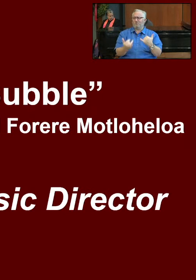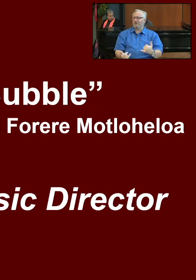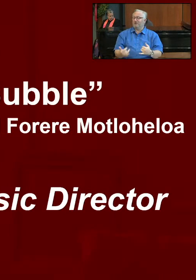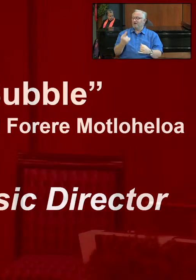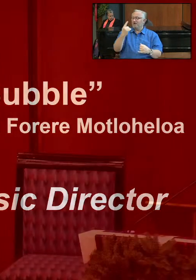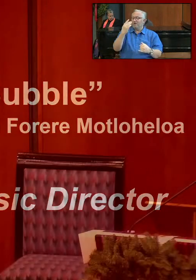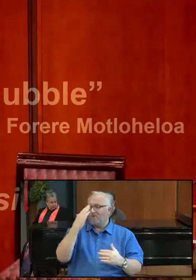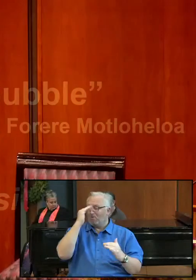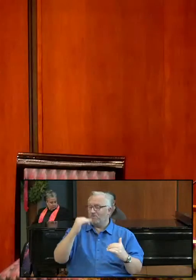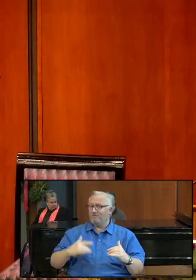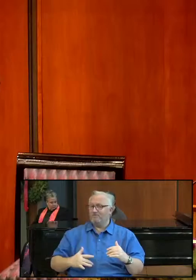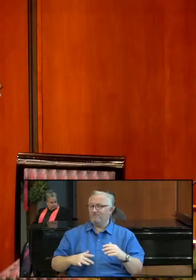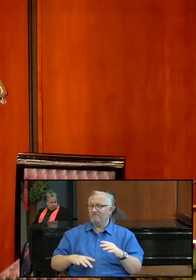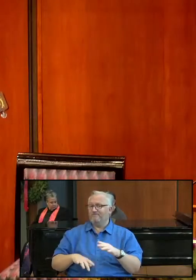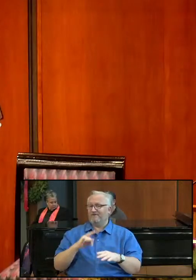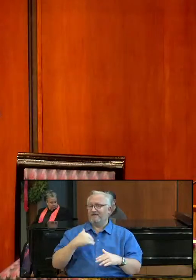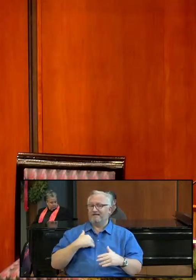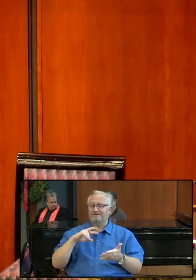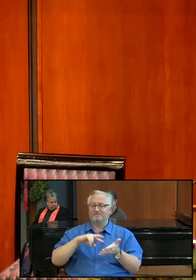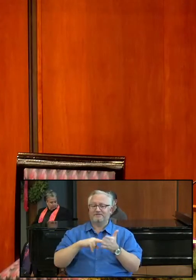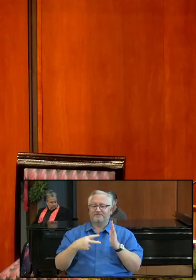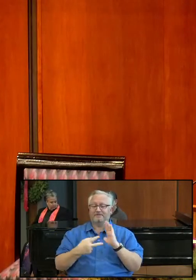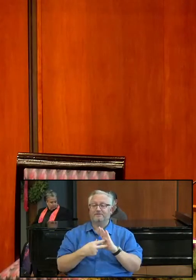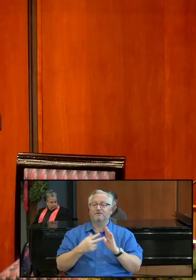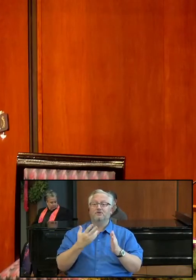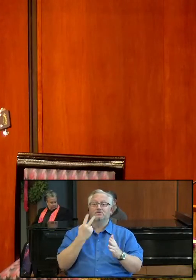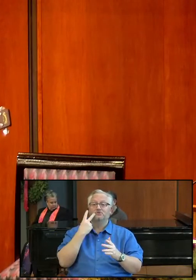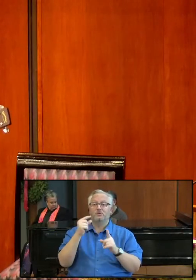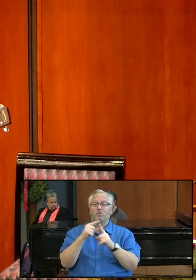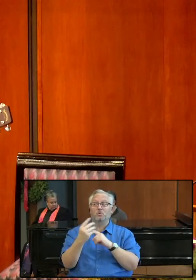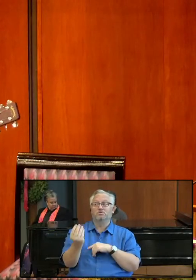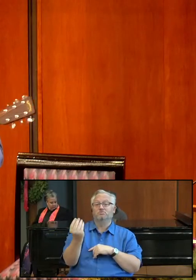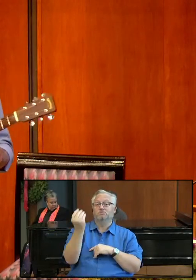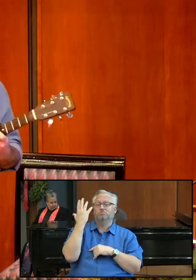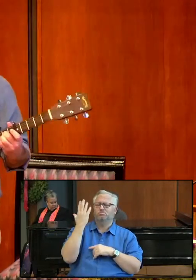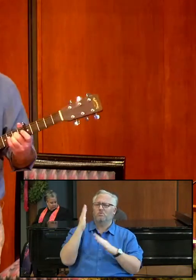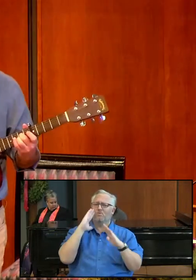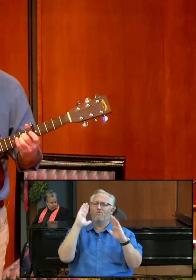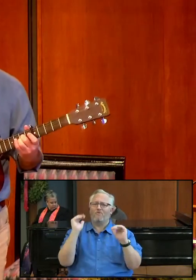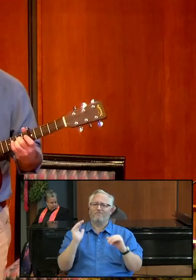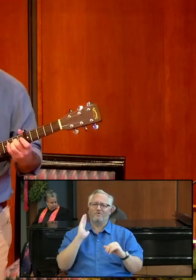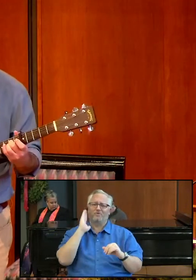The words will be up on the screen. Maybe you'll recognize it.